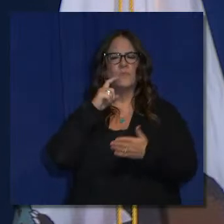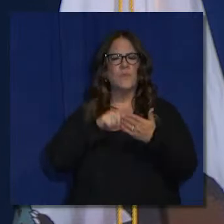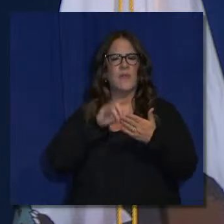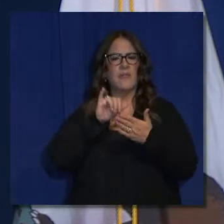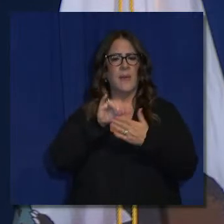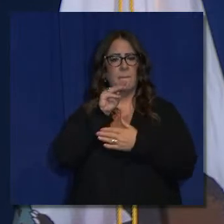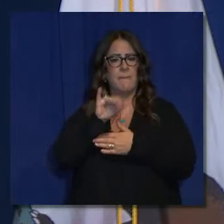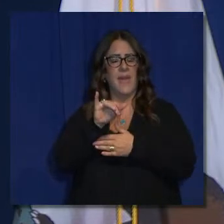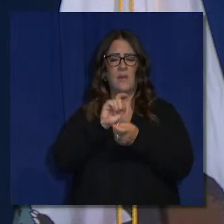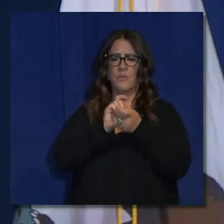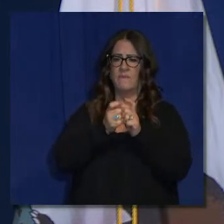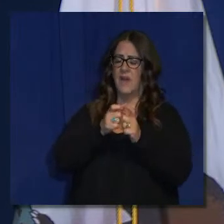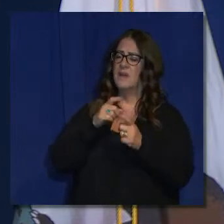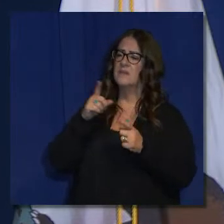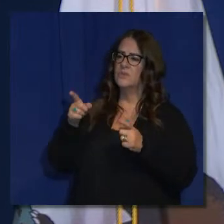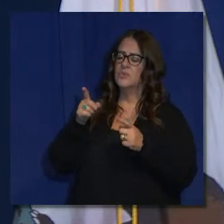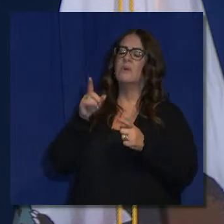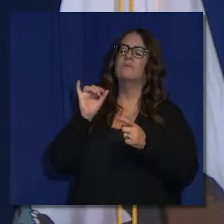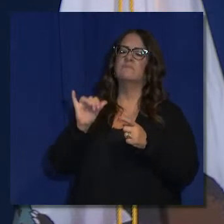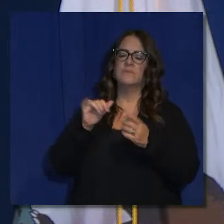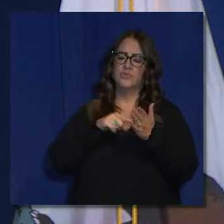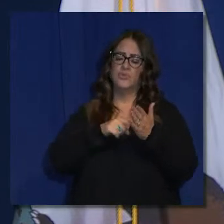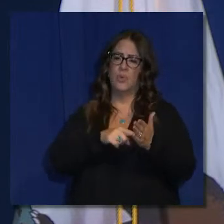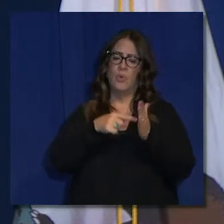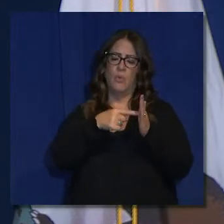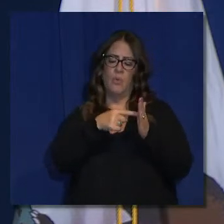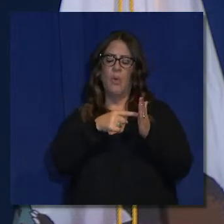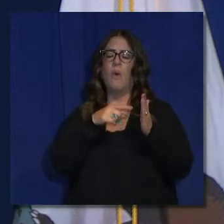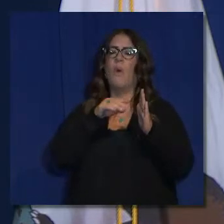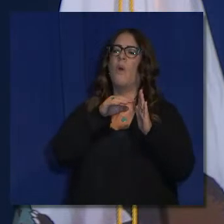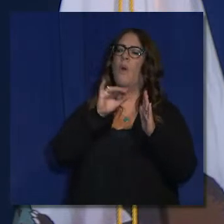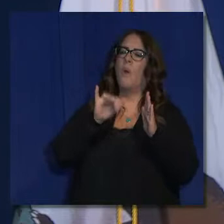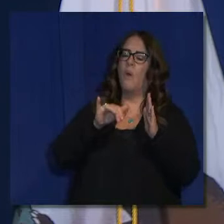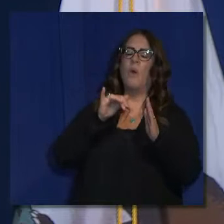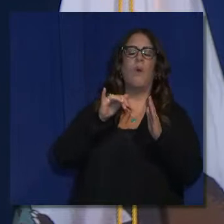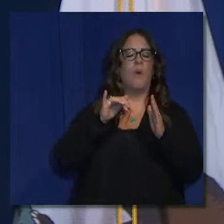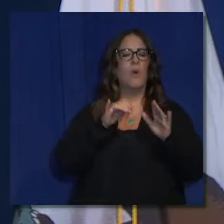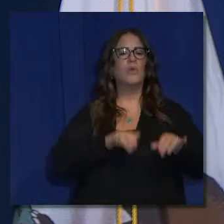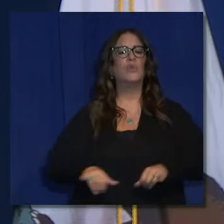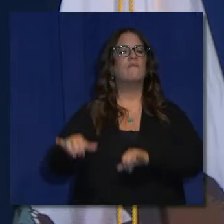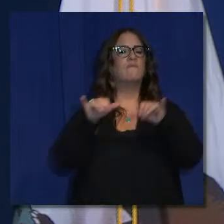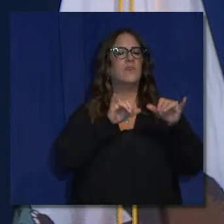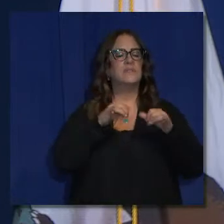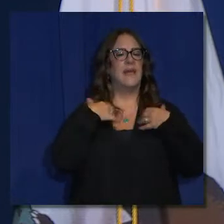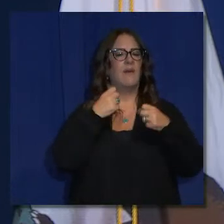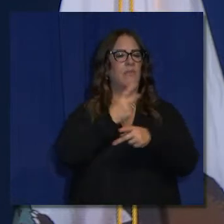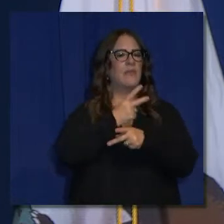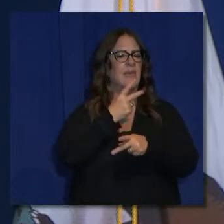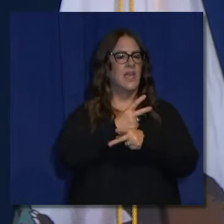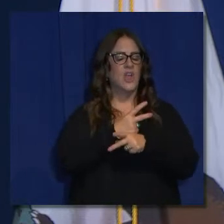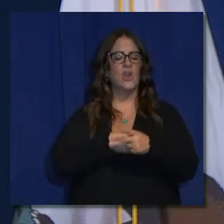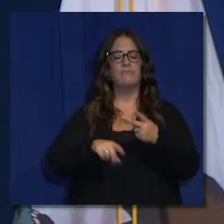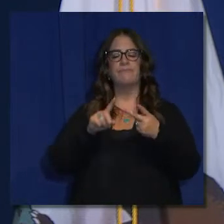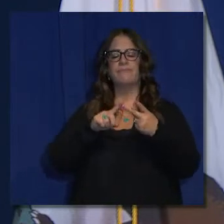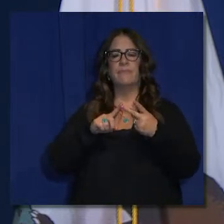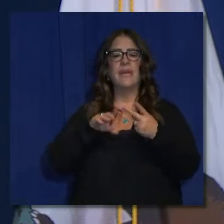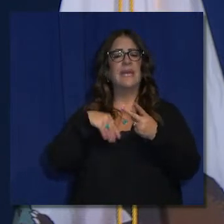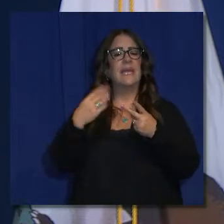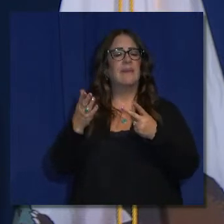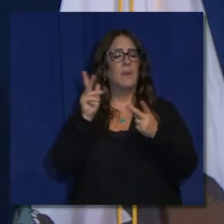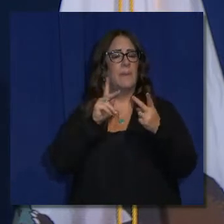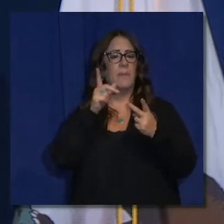revised May proposal takes some steps toward universal healthcare coverage by expanding eligibility to more undocumented